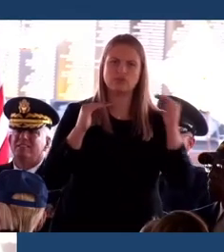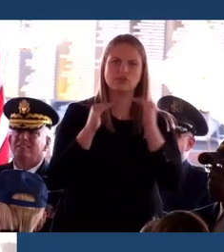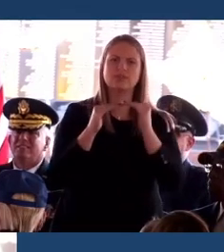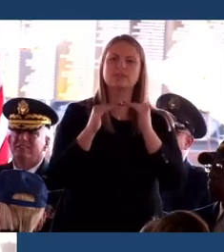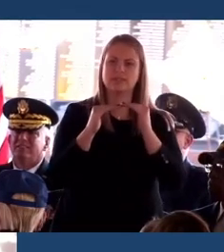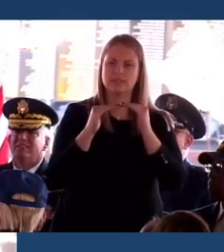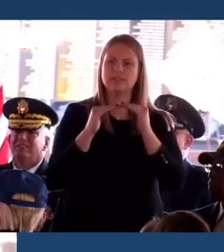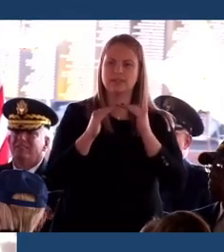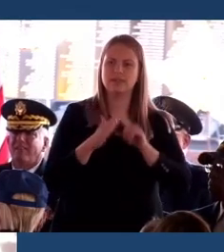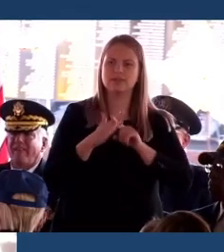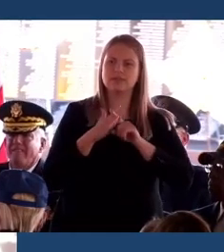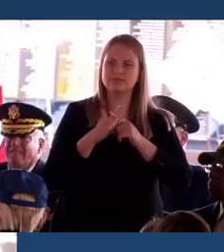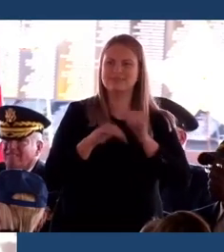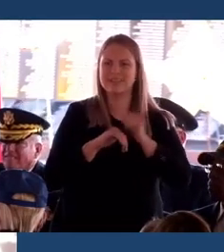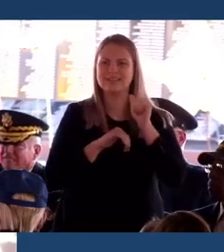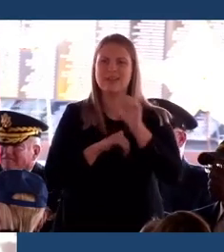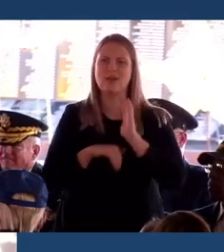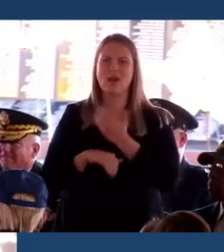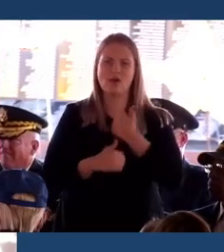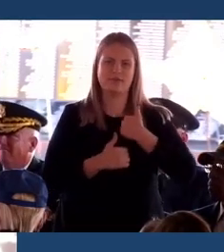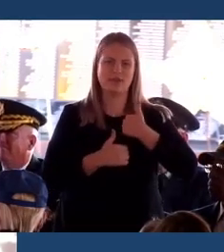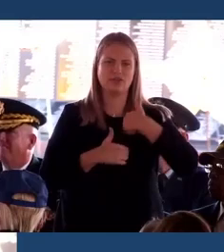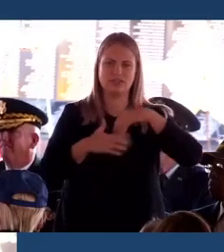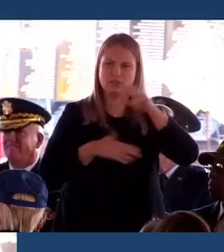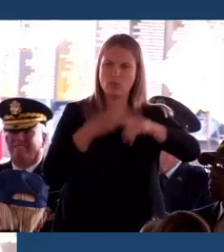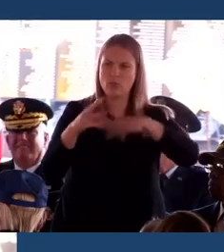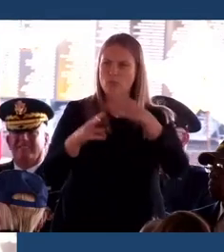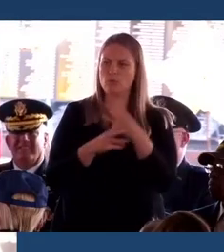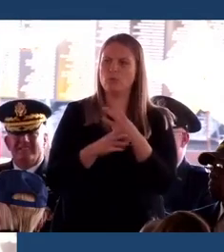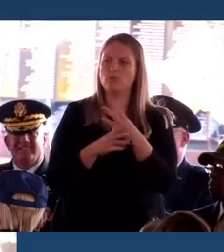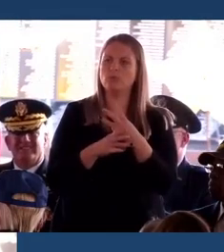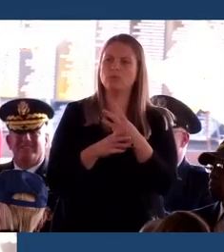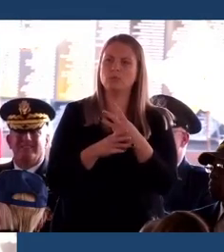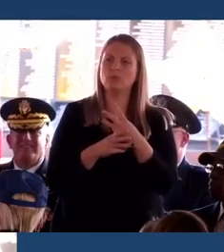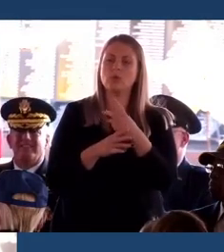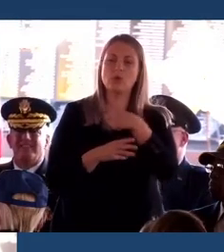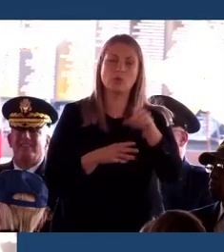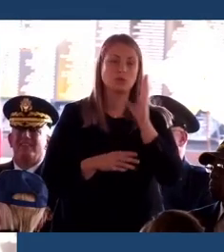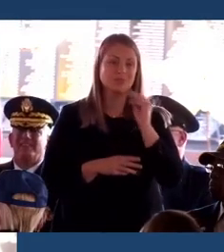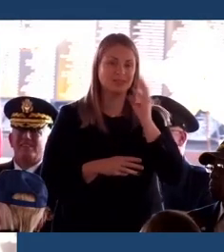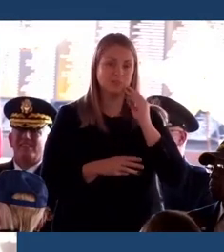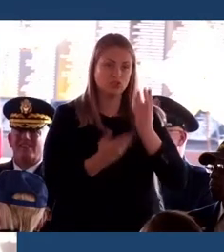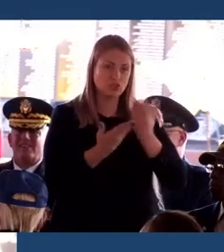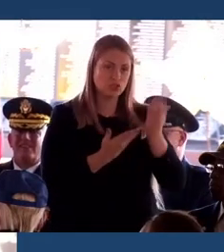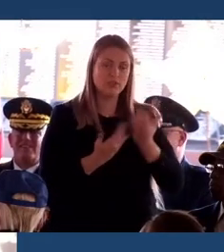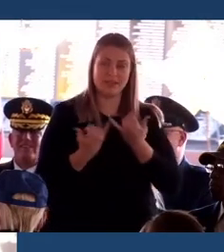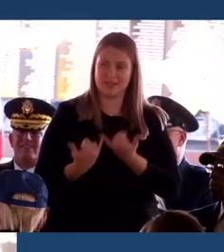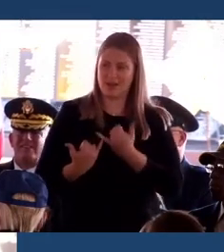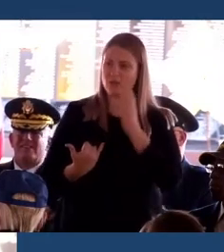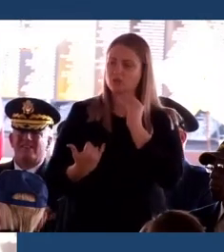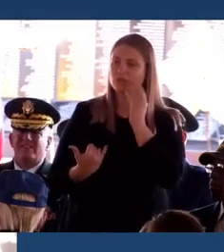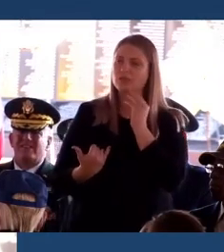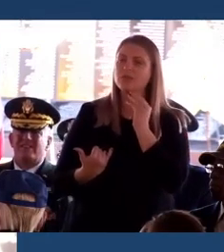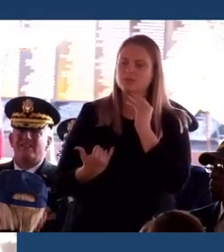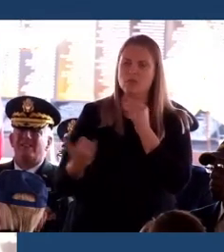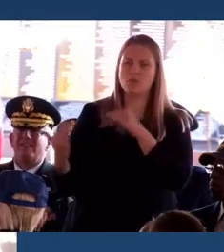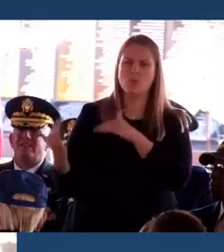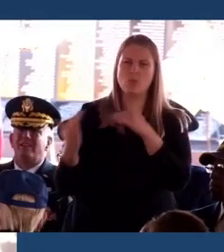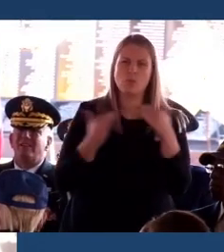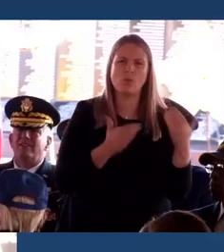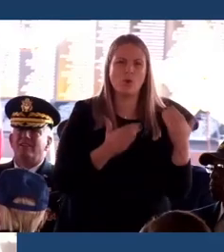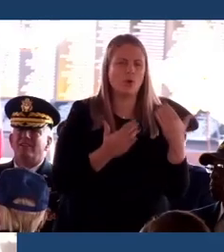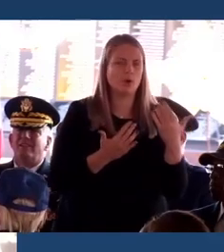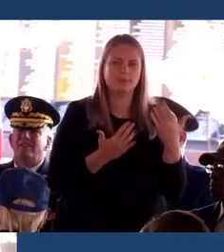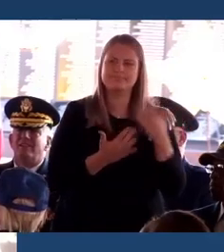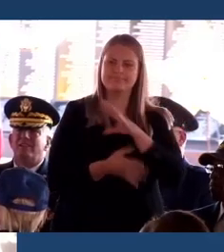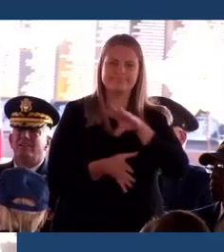that initially sends out our veterans into the world, those who have served and are serving, and that war is a part of